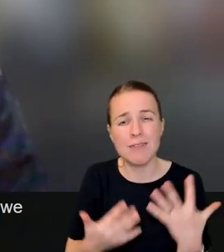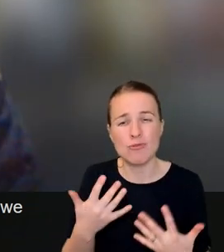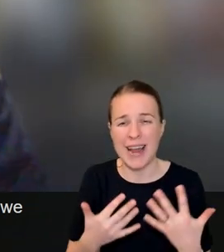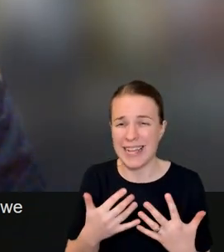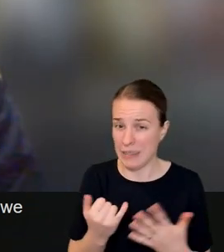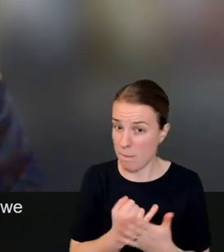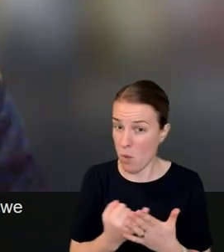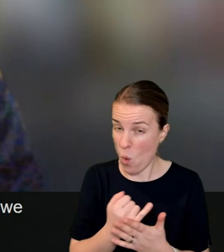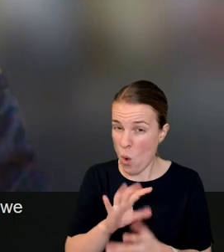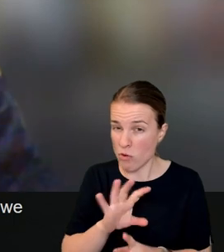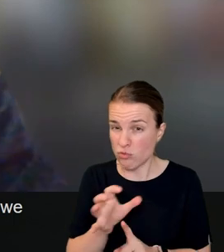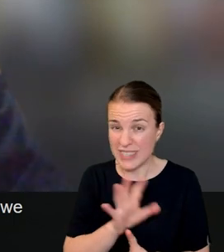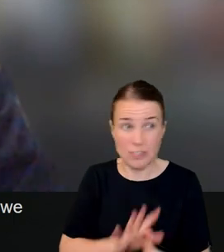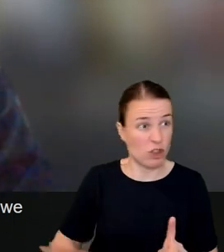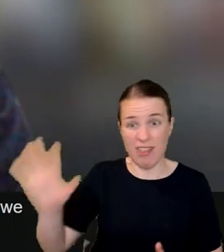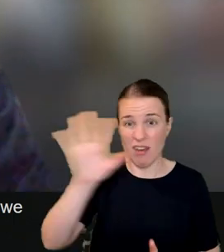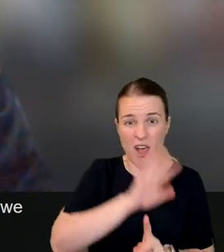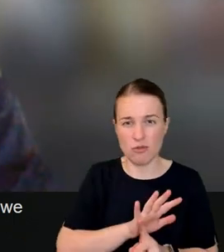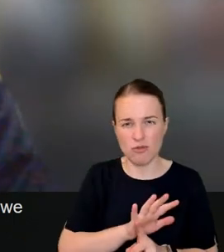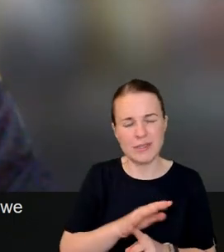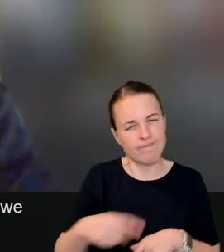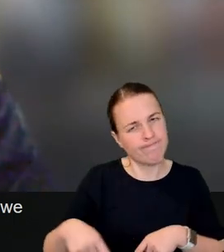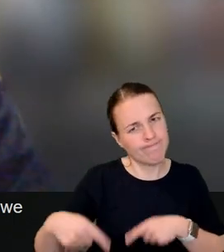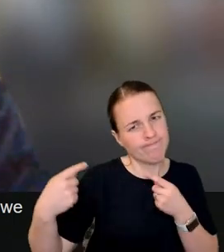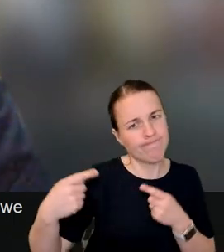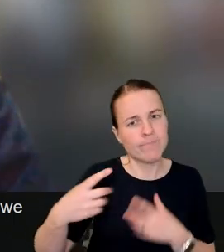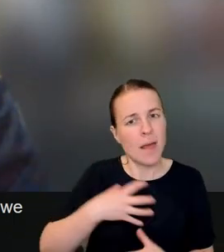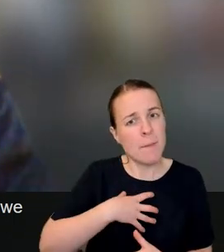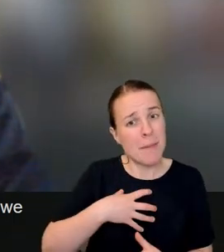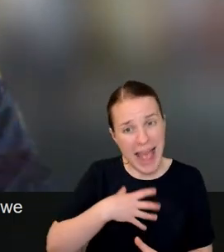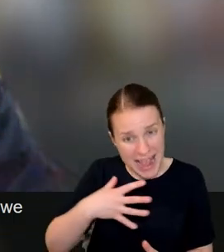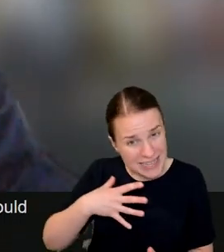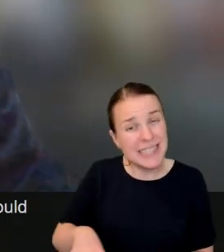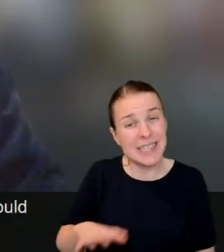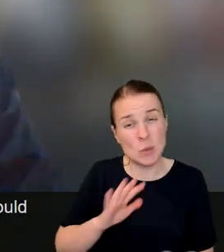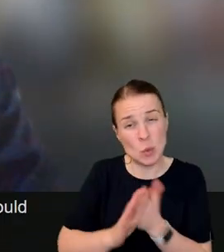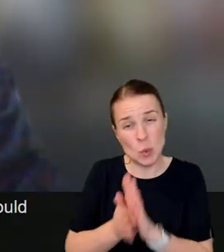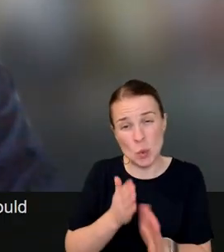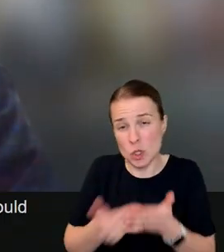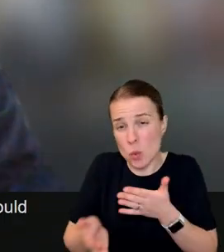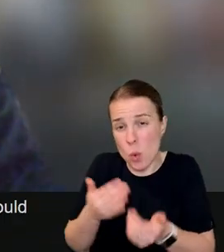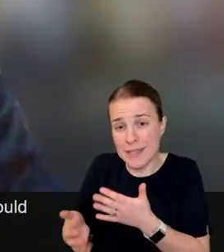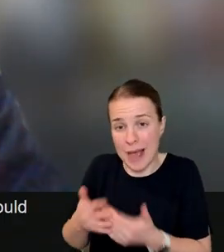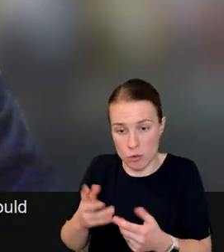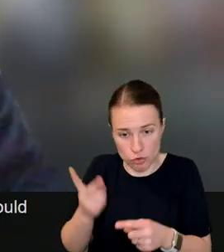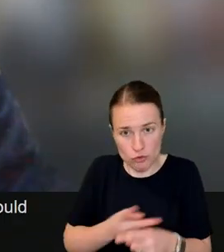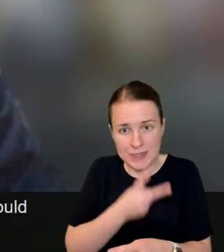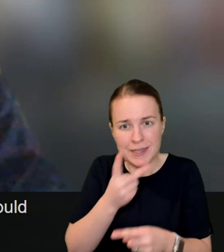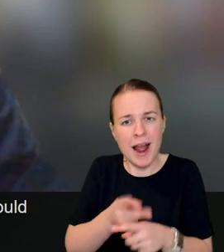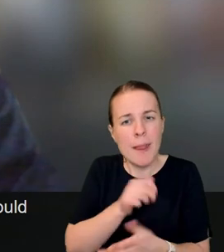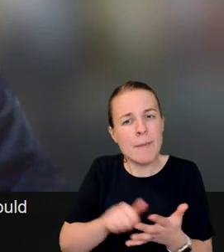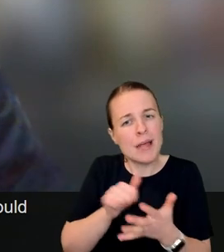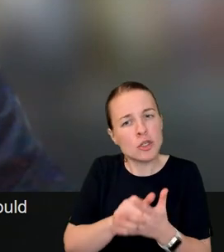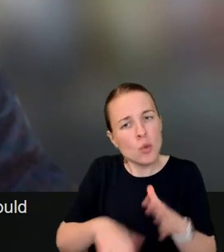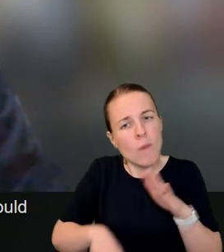tackle that and tackle some of the specific challenges around recycling to make sure that we have that whole approach to having